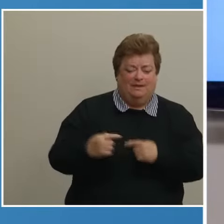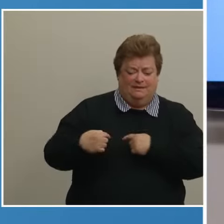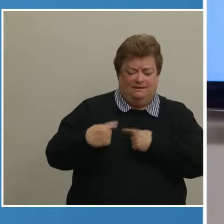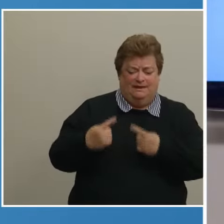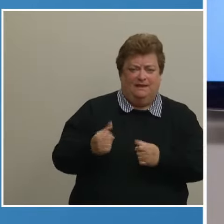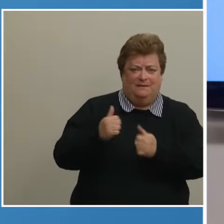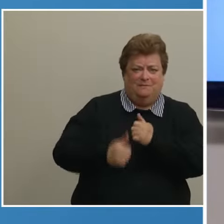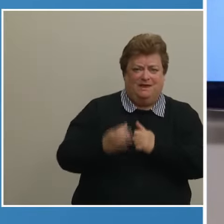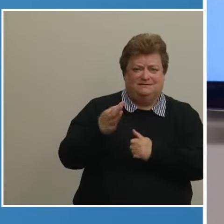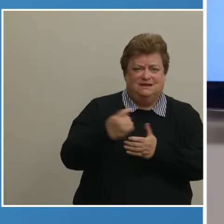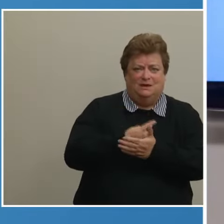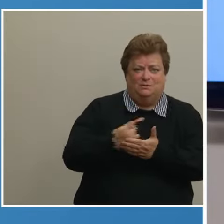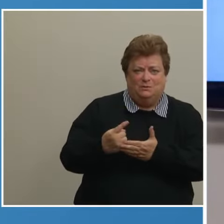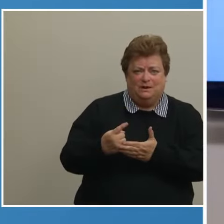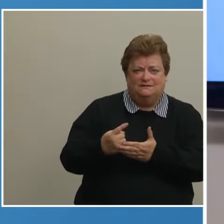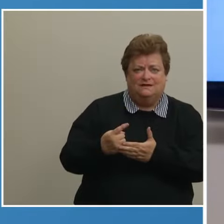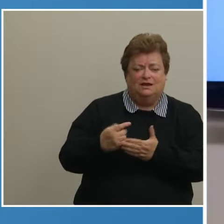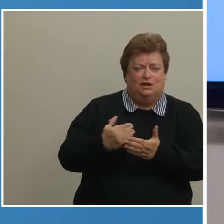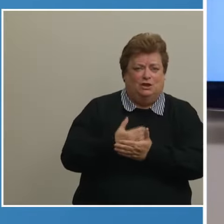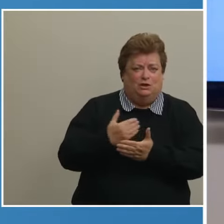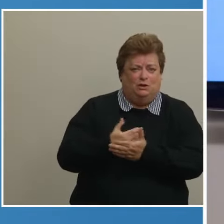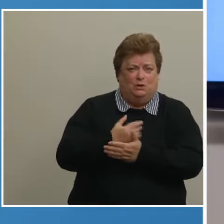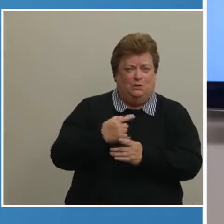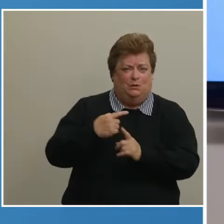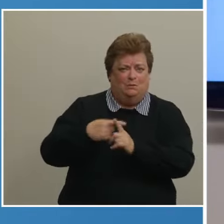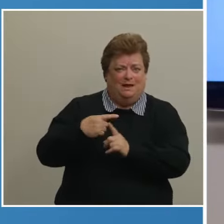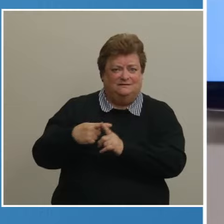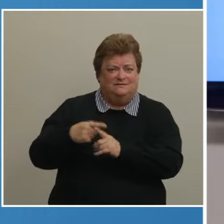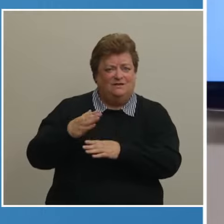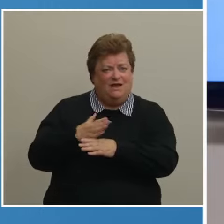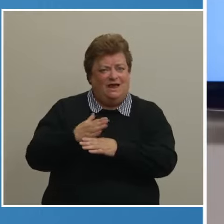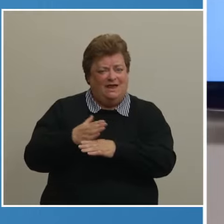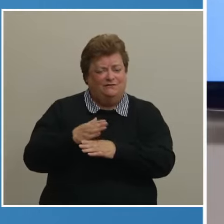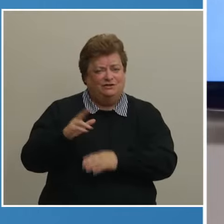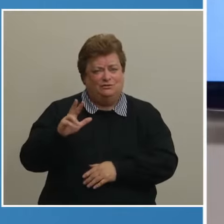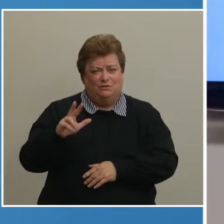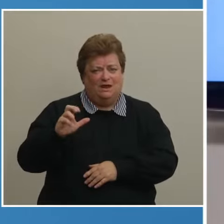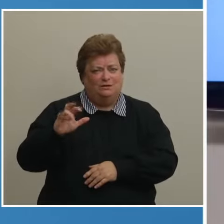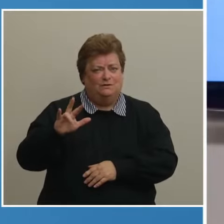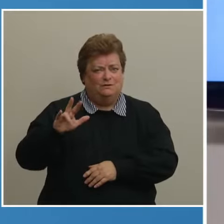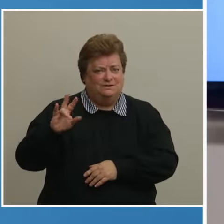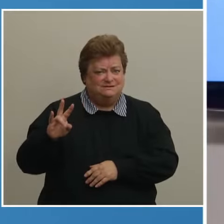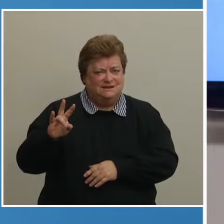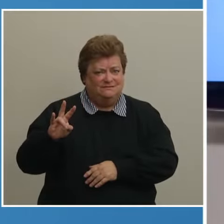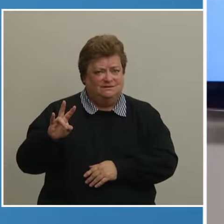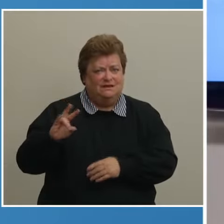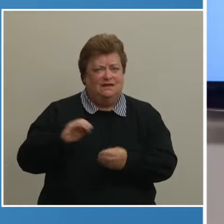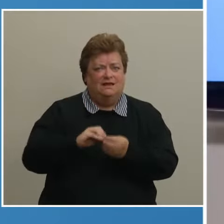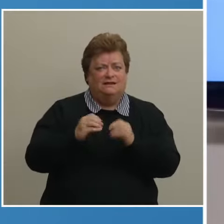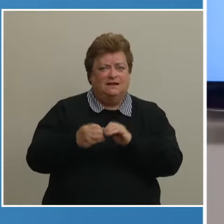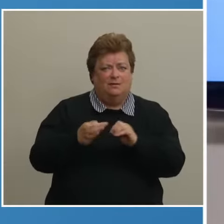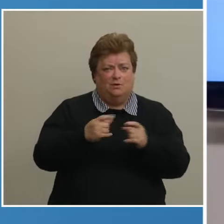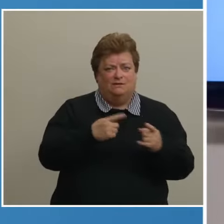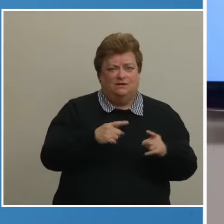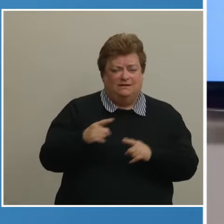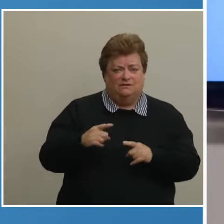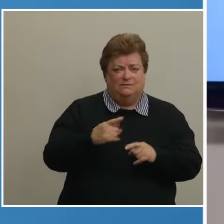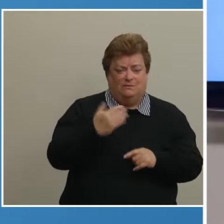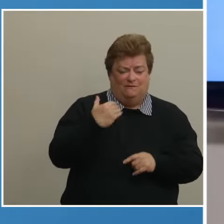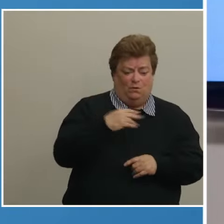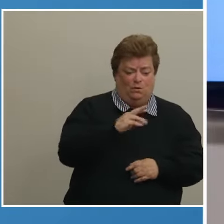Over the last 9 weeks, the number of new weekly cases has averaged 337. The number of cases dropped